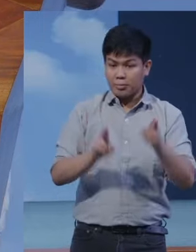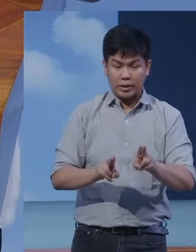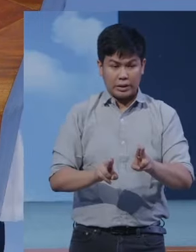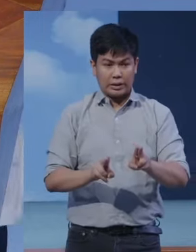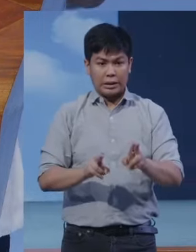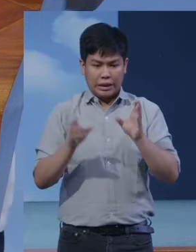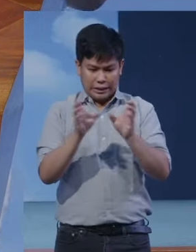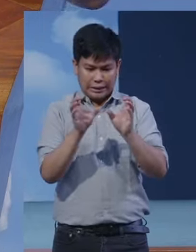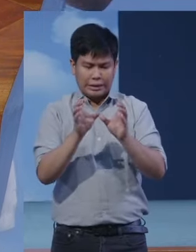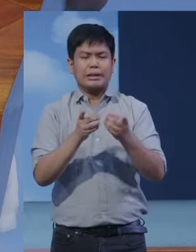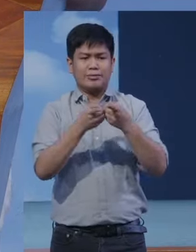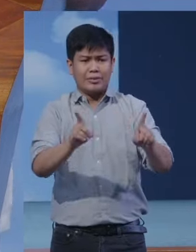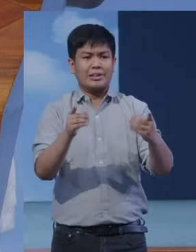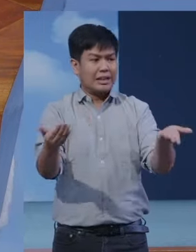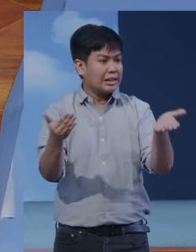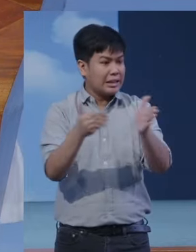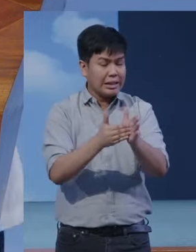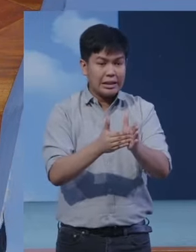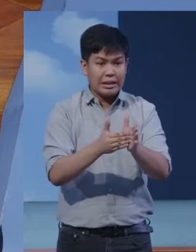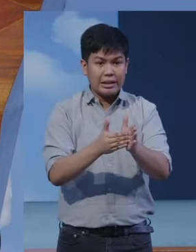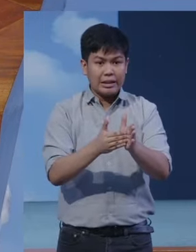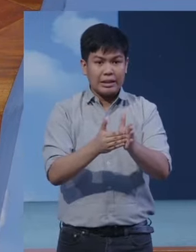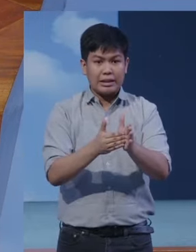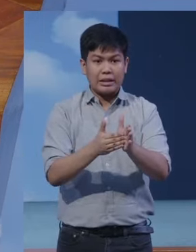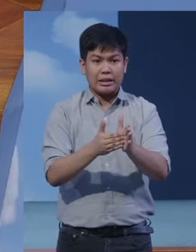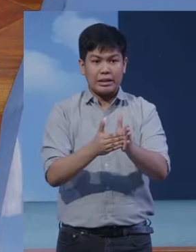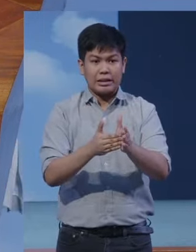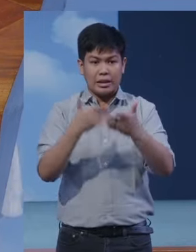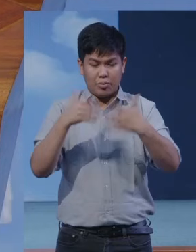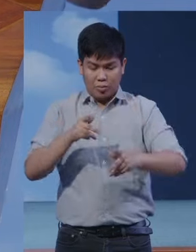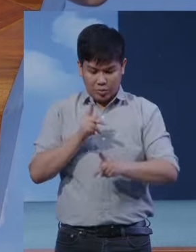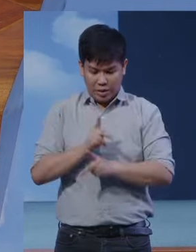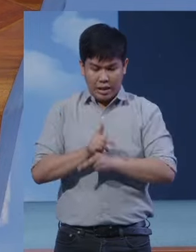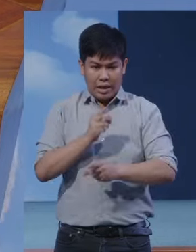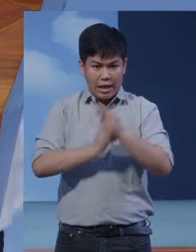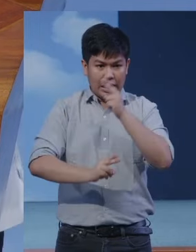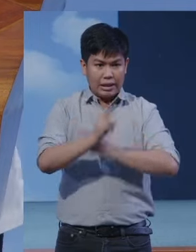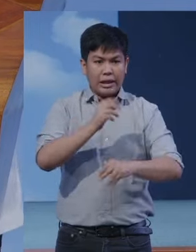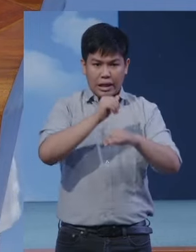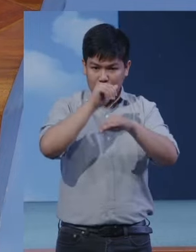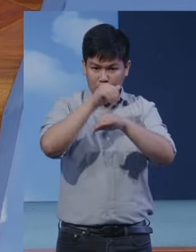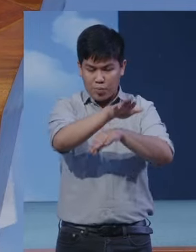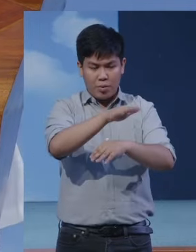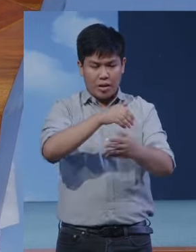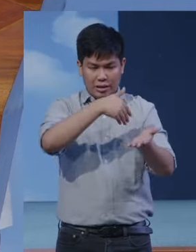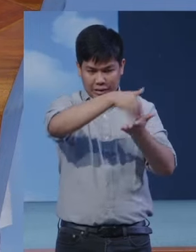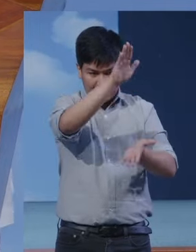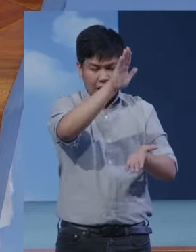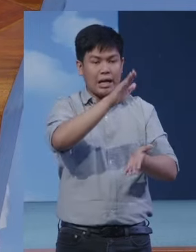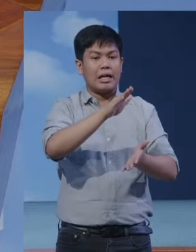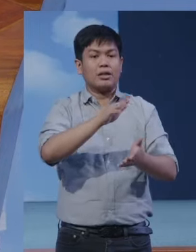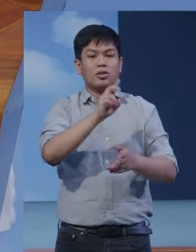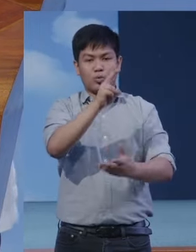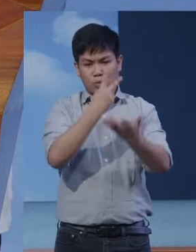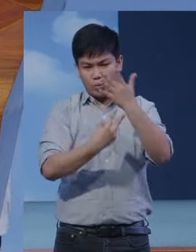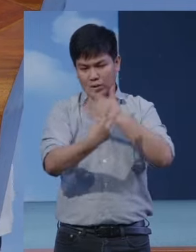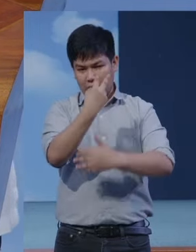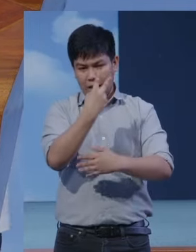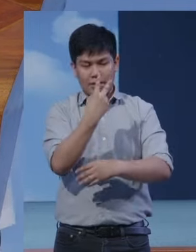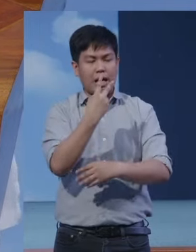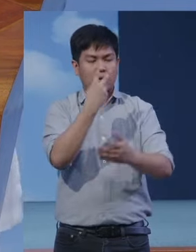writes her a certificate of divorce and puts it in her hand and sends her out of his house dalawang beses na siya na-send